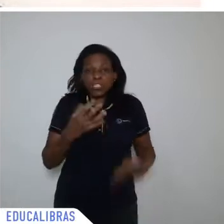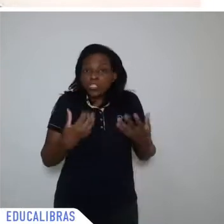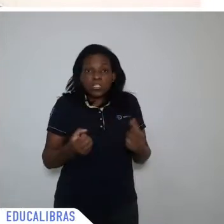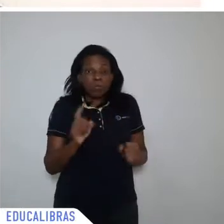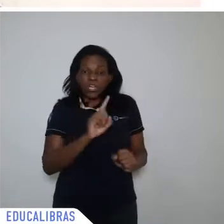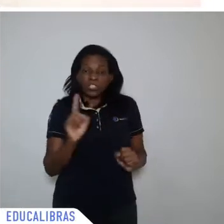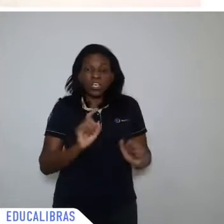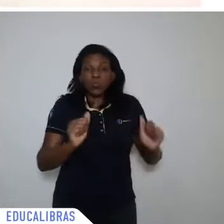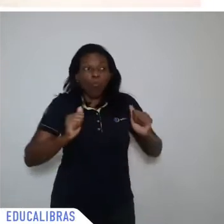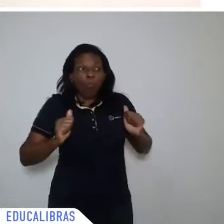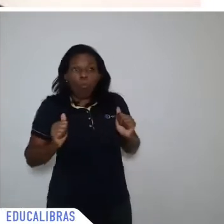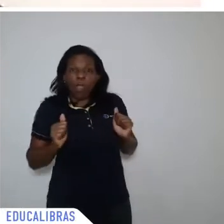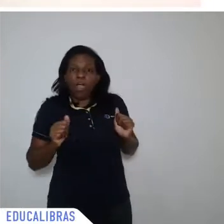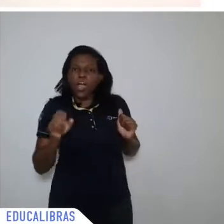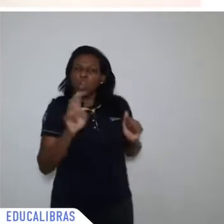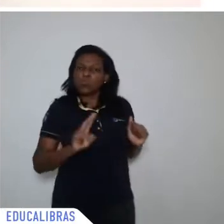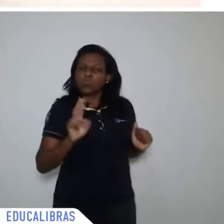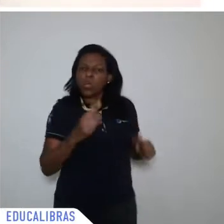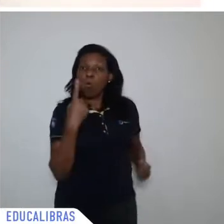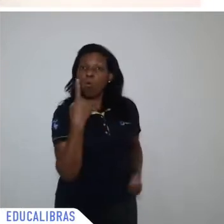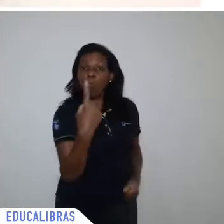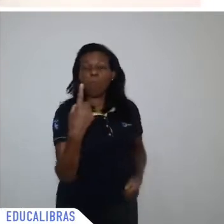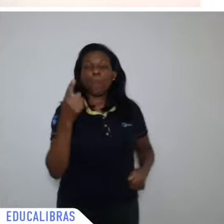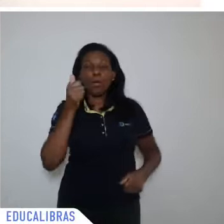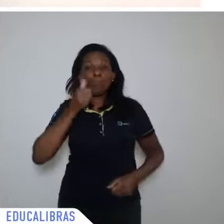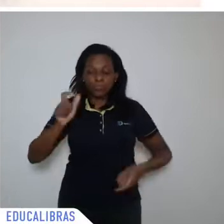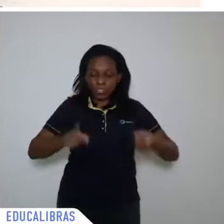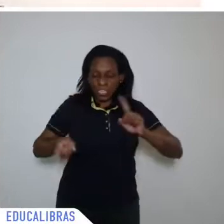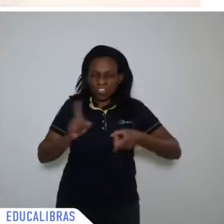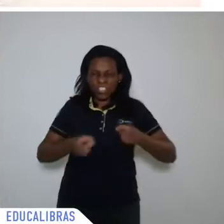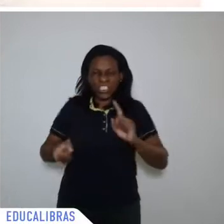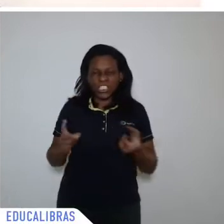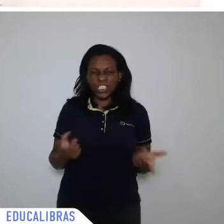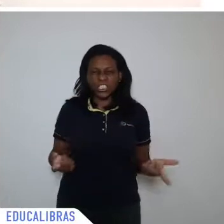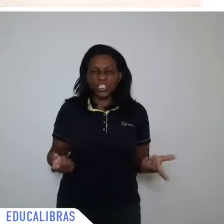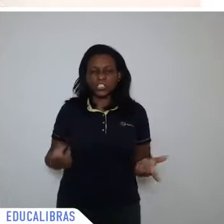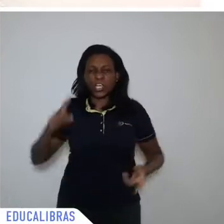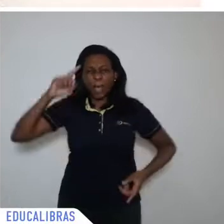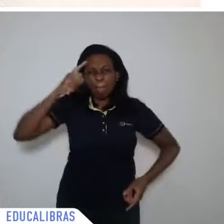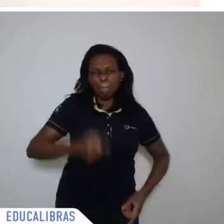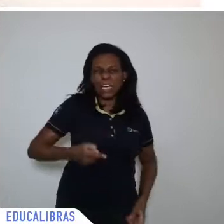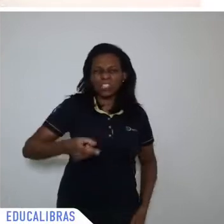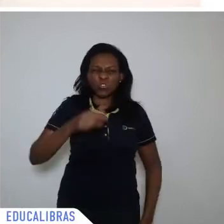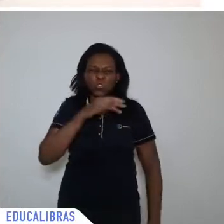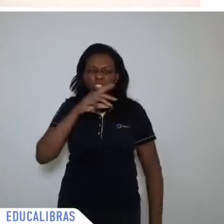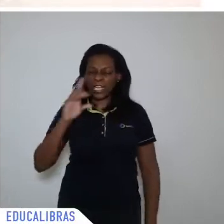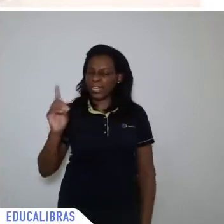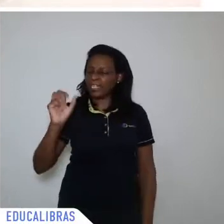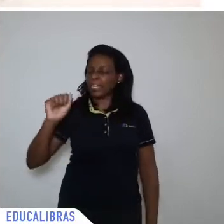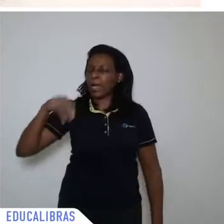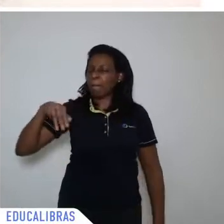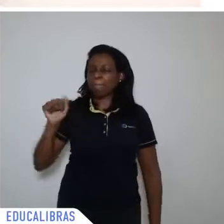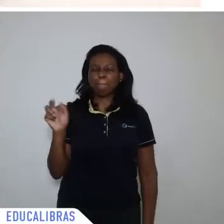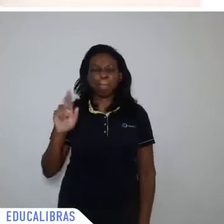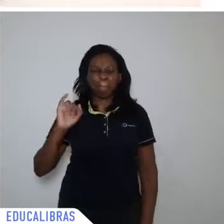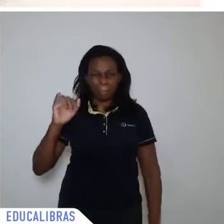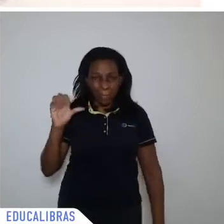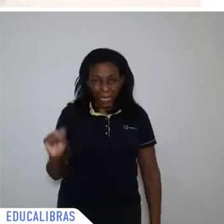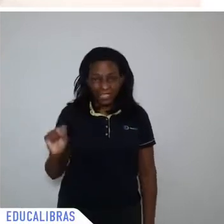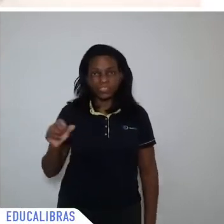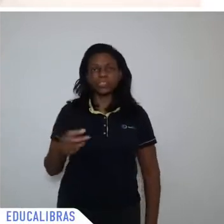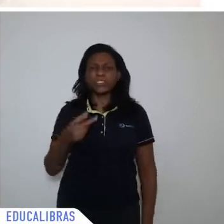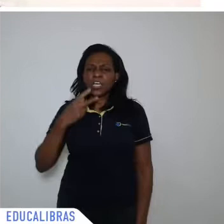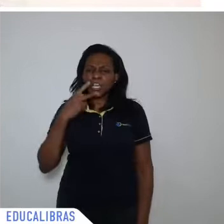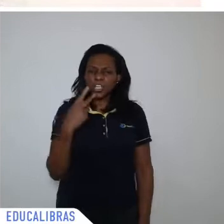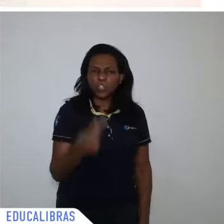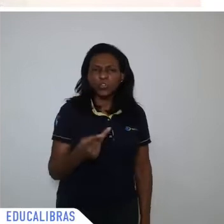government denied to participate using the body of a transvestite, saying